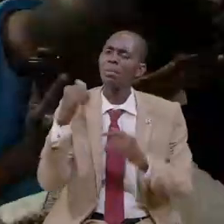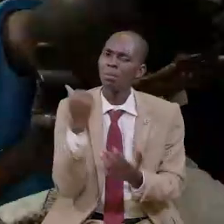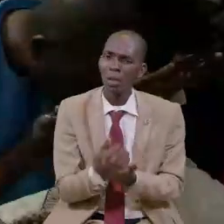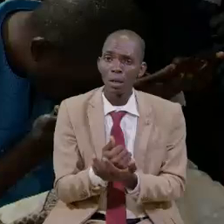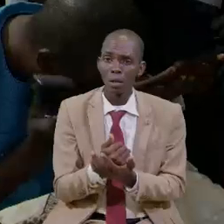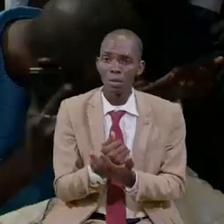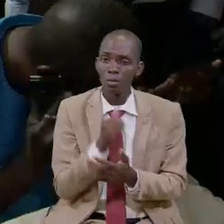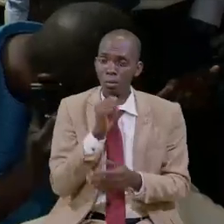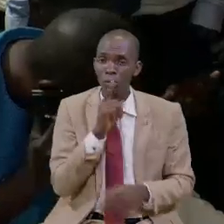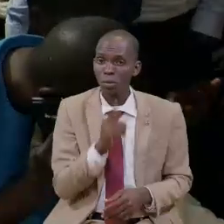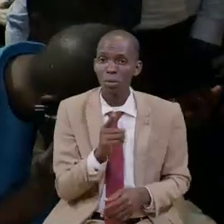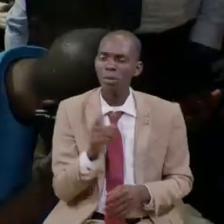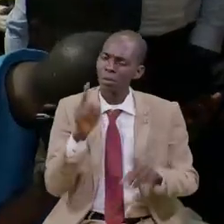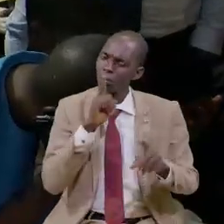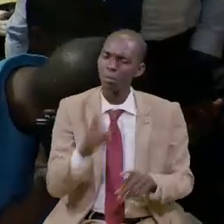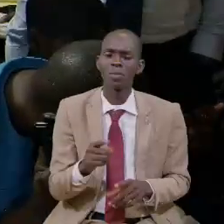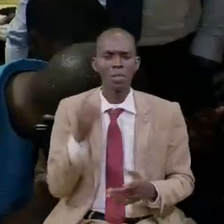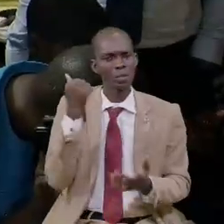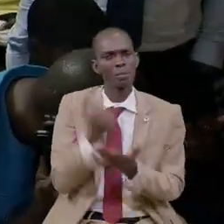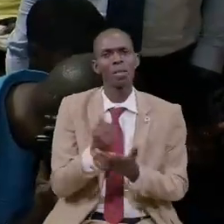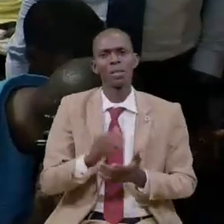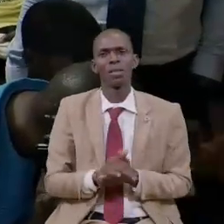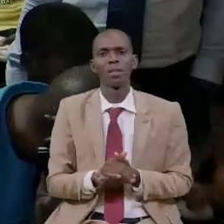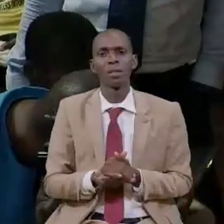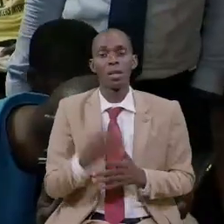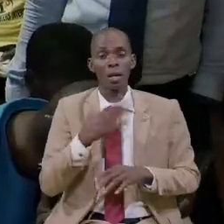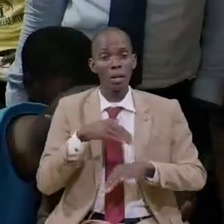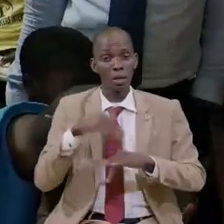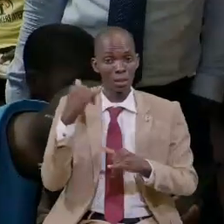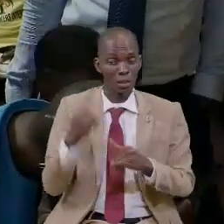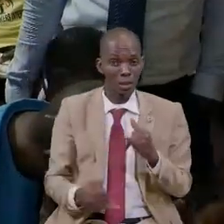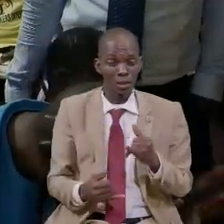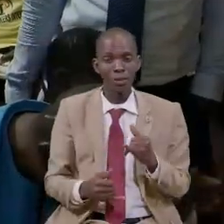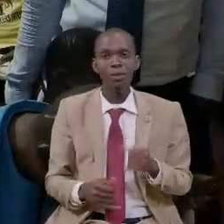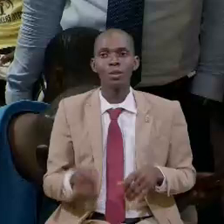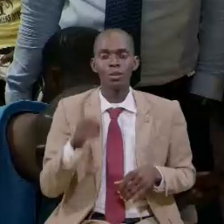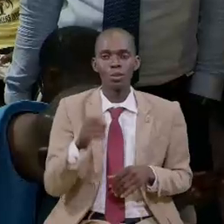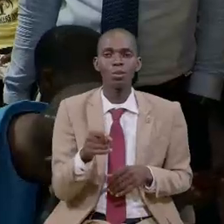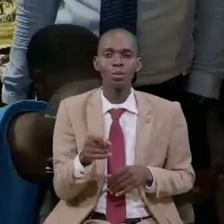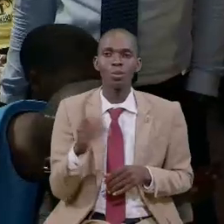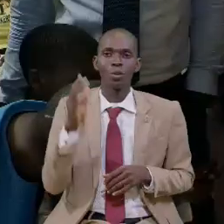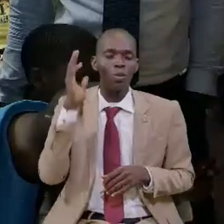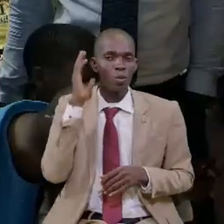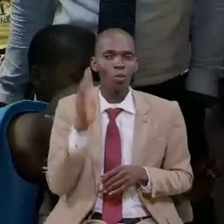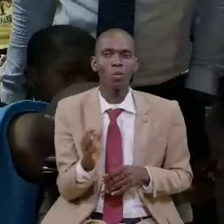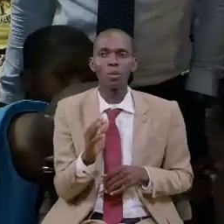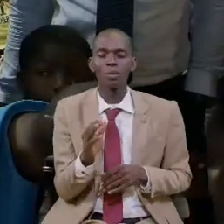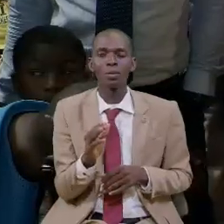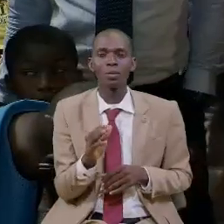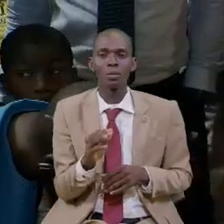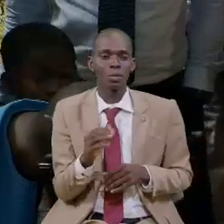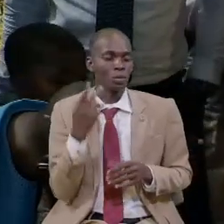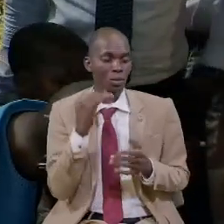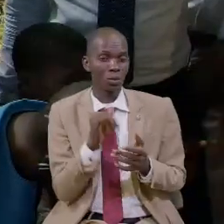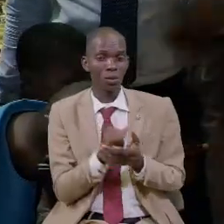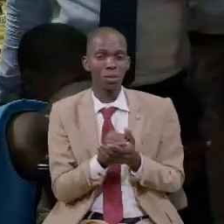And eventually, they were released. One was taken care of, as Joseph had said. The